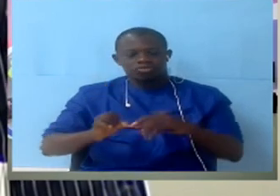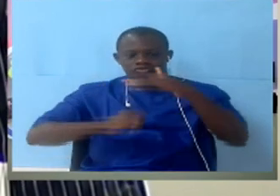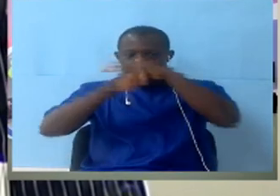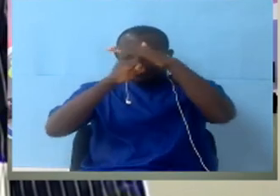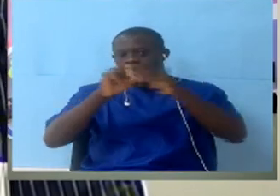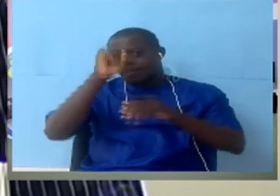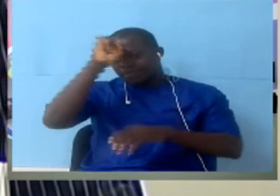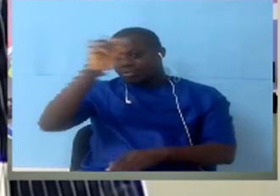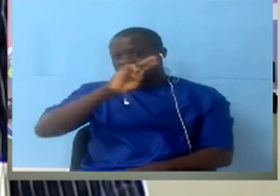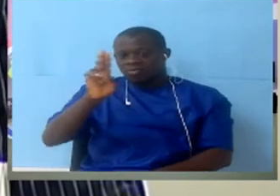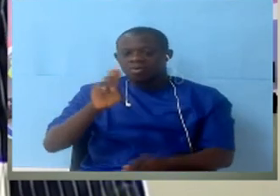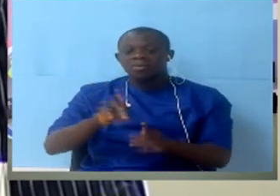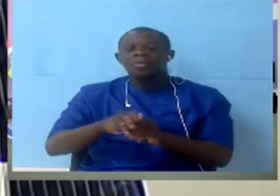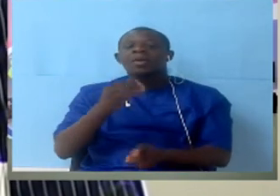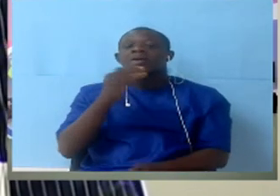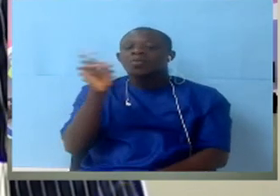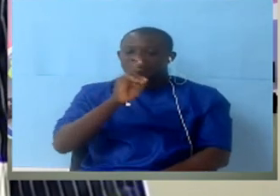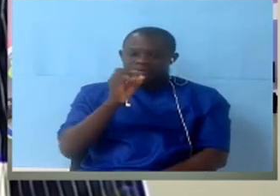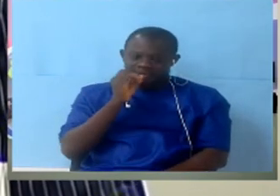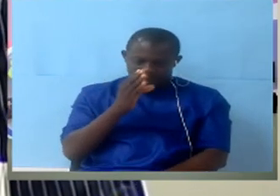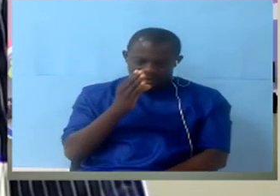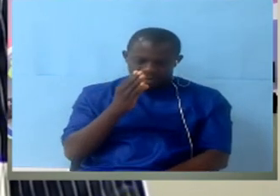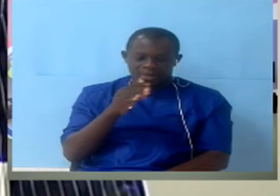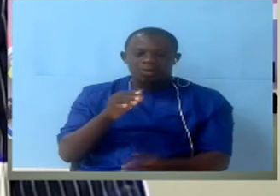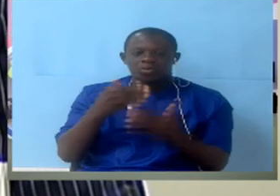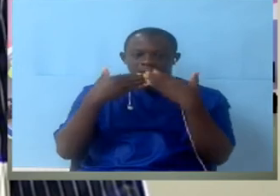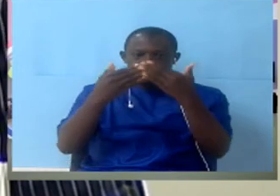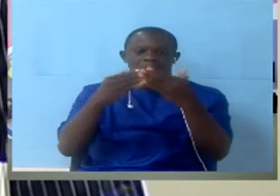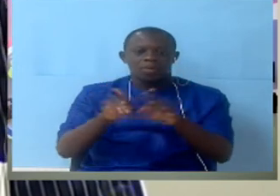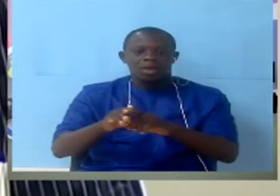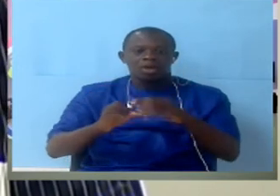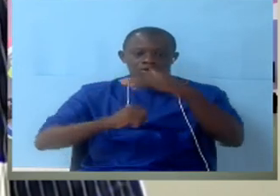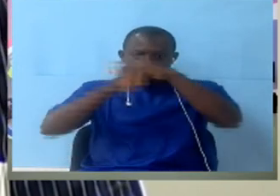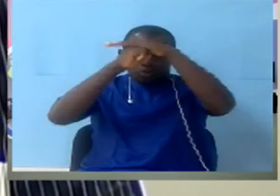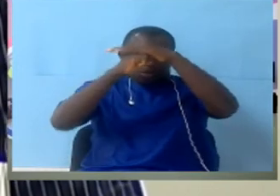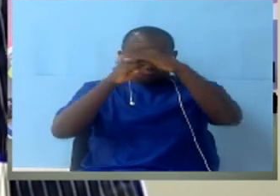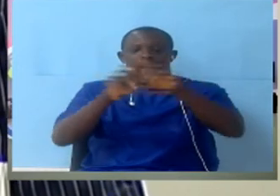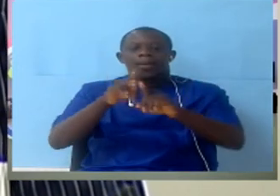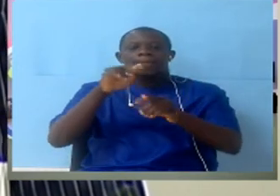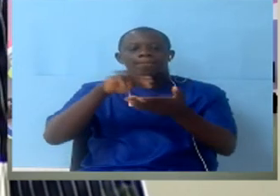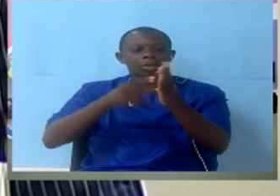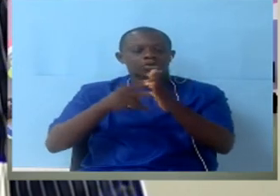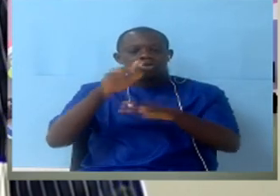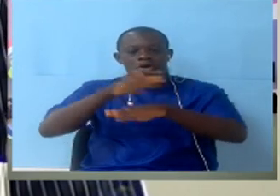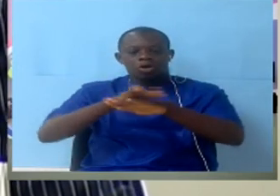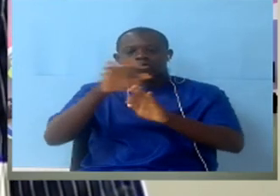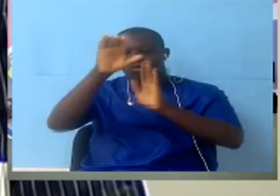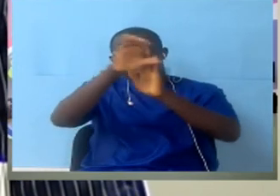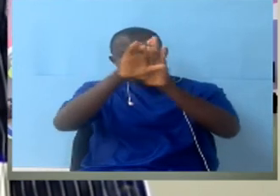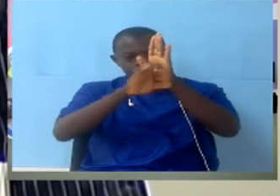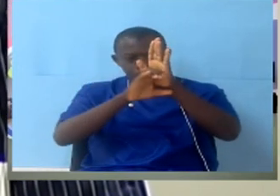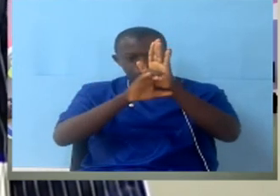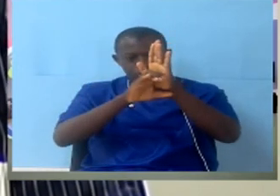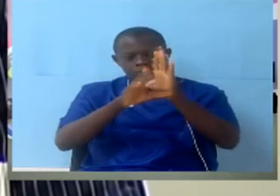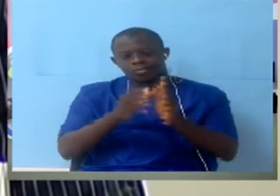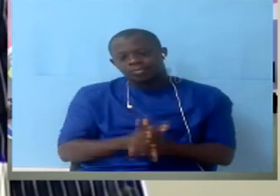was, did you tell him that the loyalty should be to the constitution?